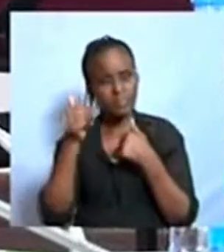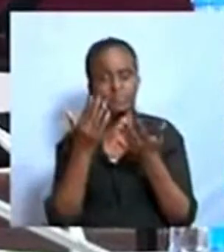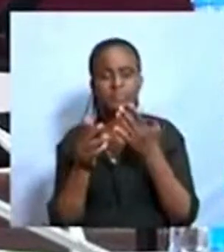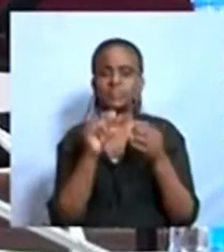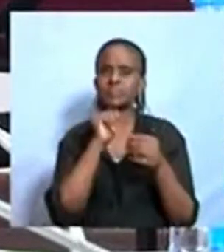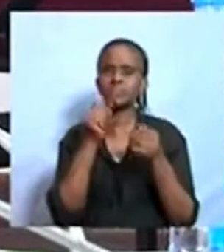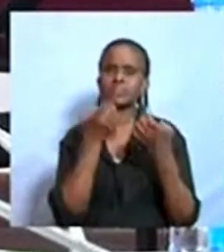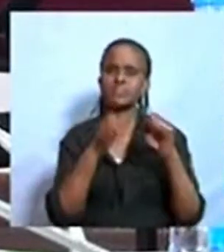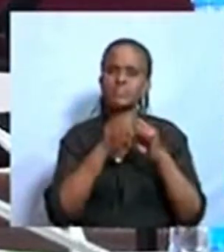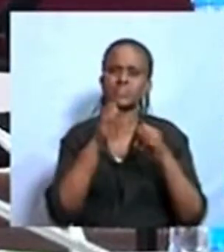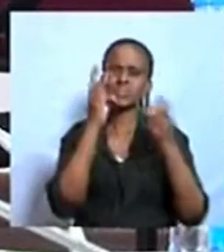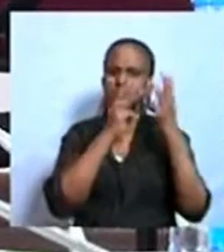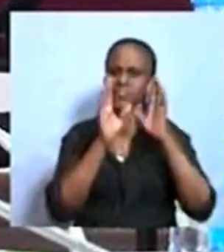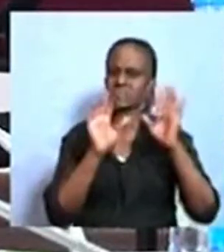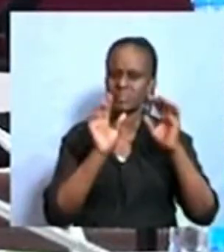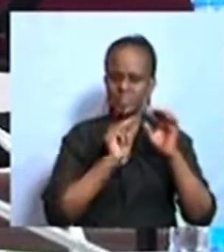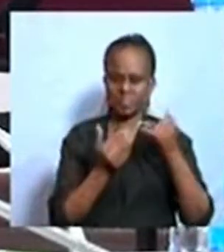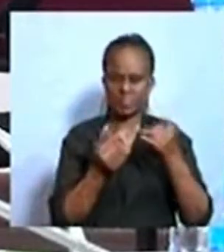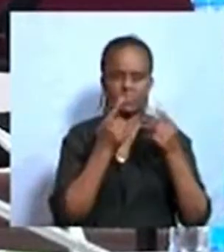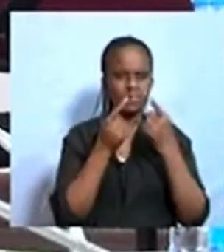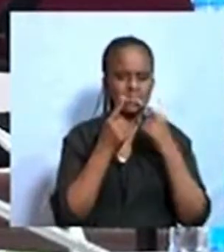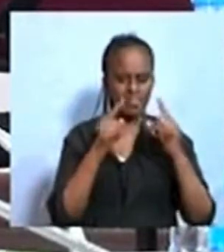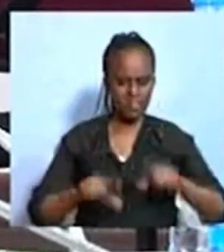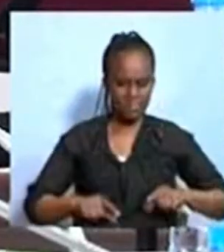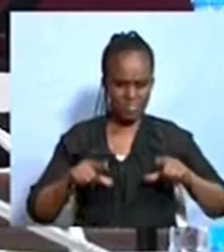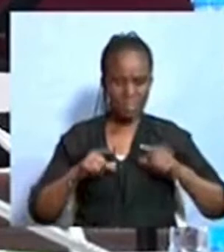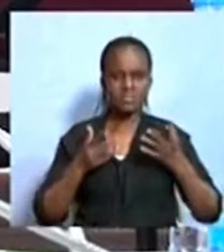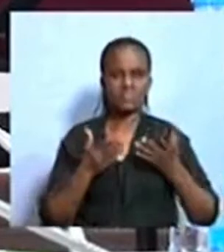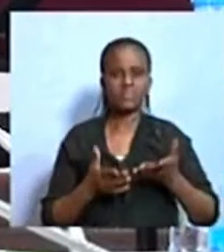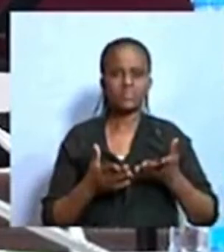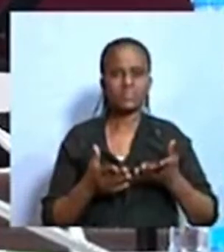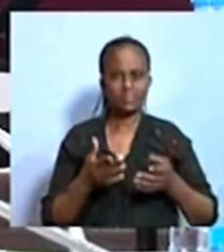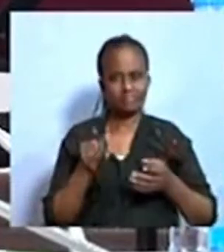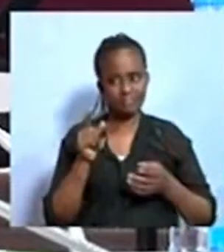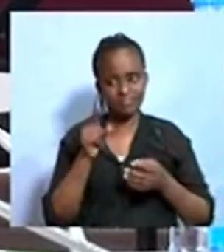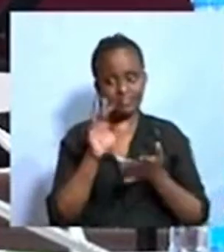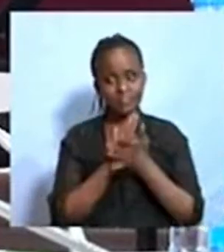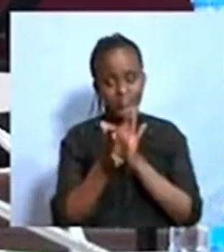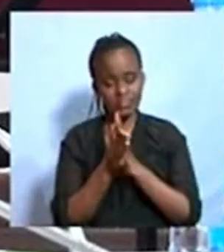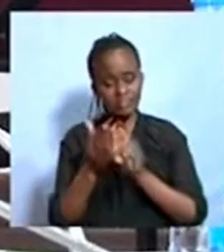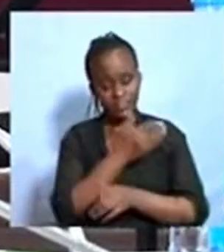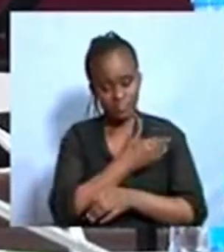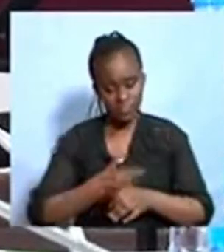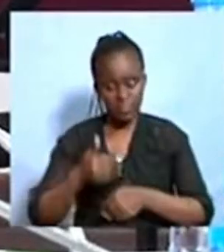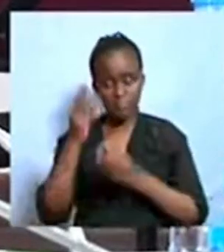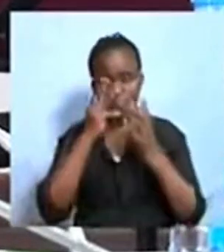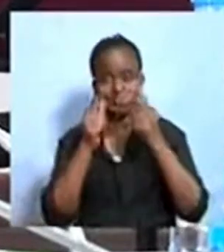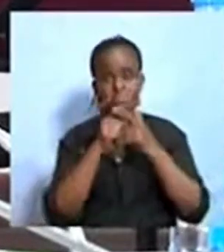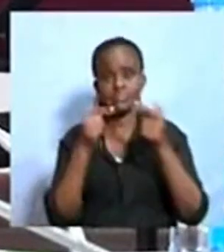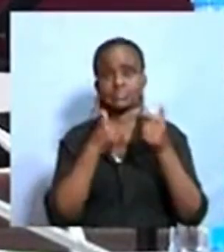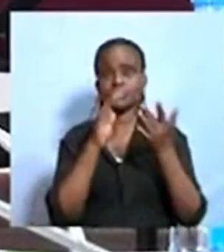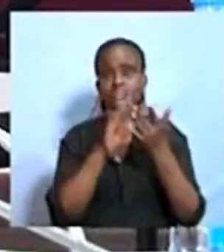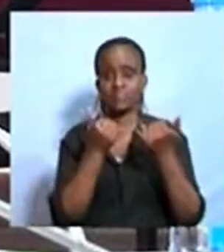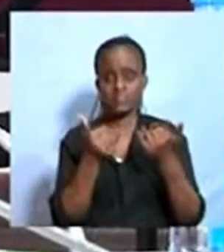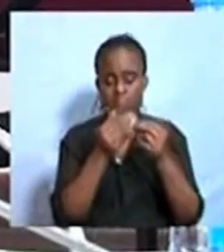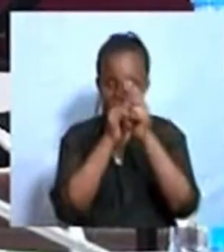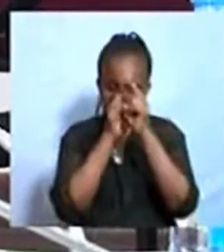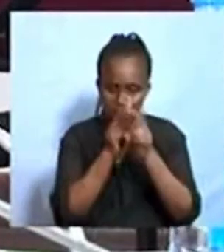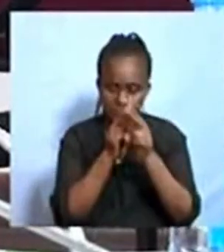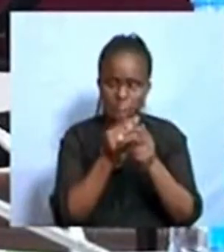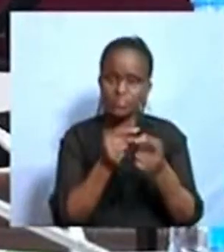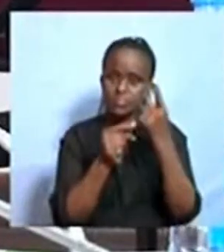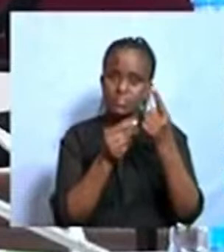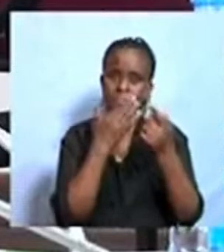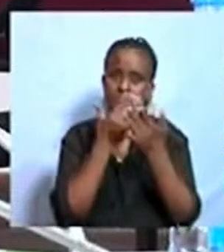might not even want to worry. We are talking about human lives here. And I think that becomes a serious concern. So, Honorable, that could be one